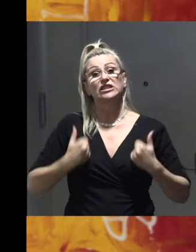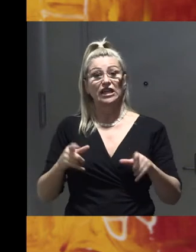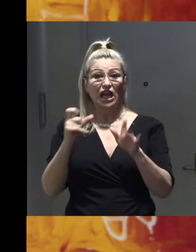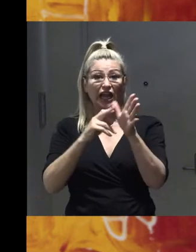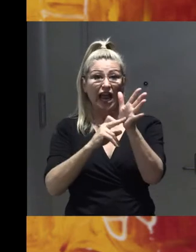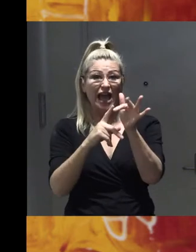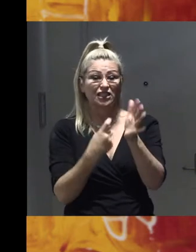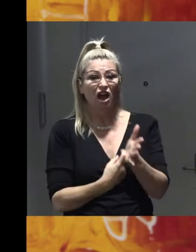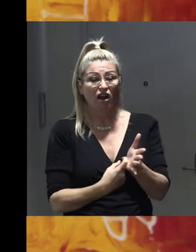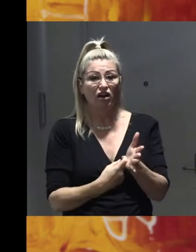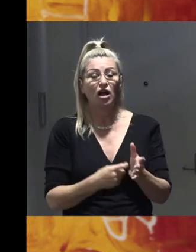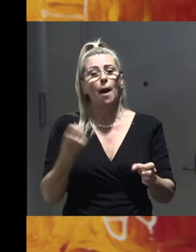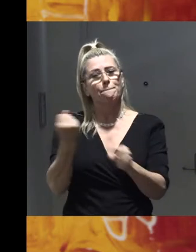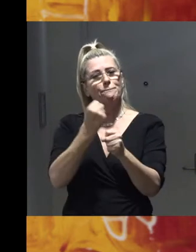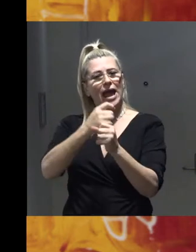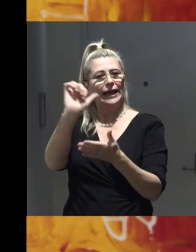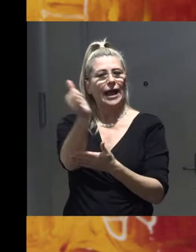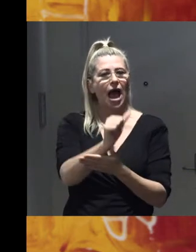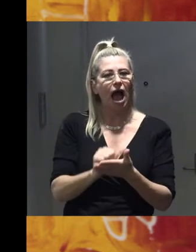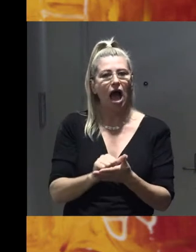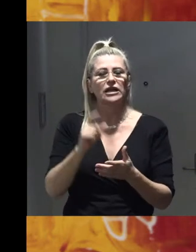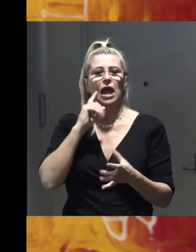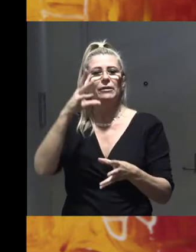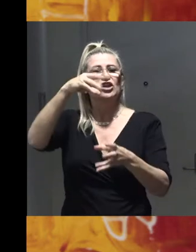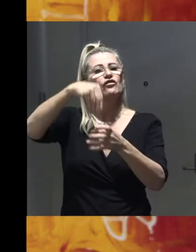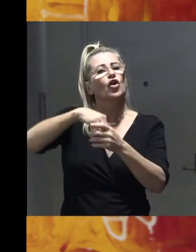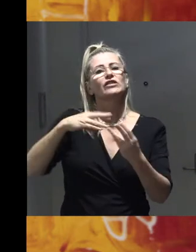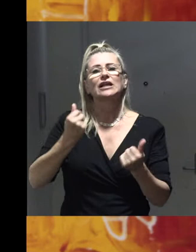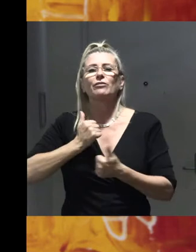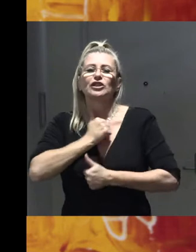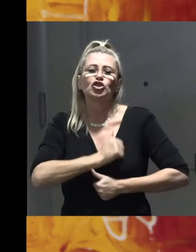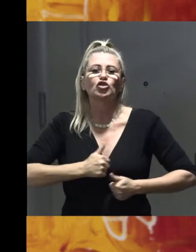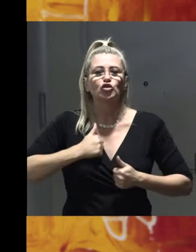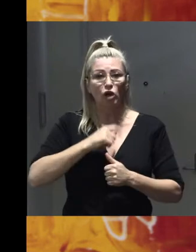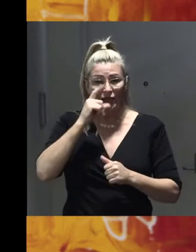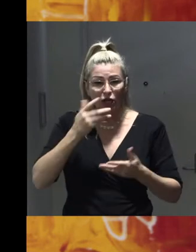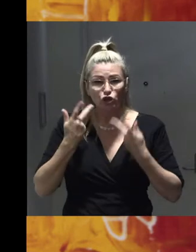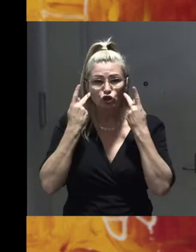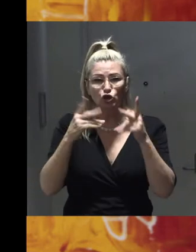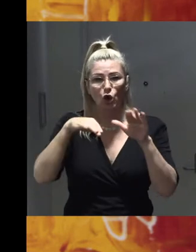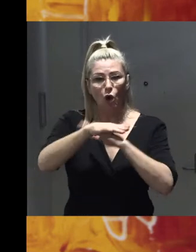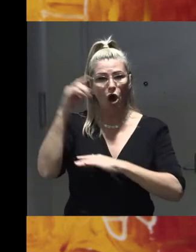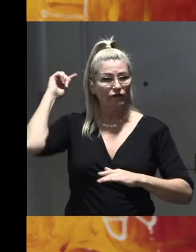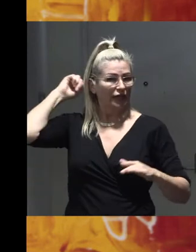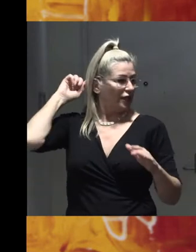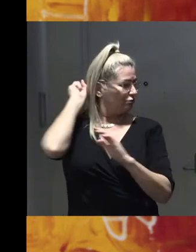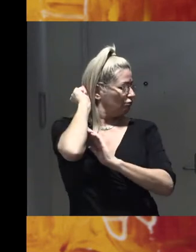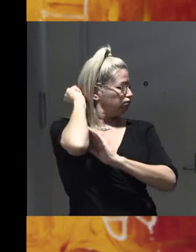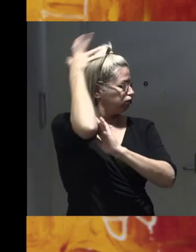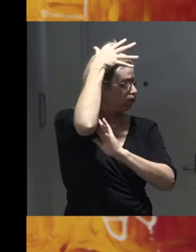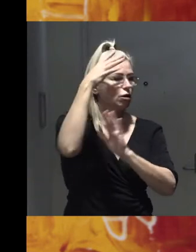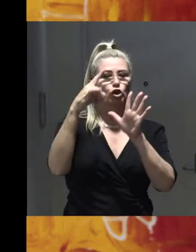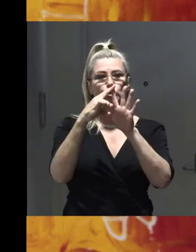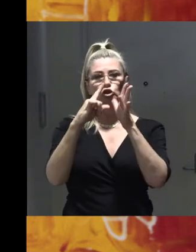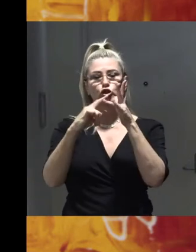Creating art and engaging in a pleasurable activity has been shown to stimulate the release of a chemical called dopamine.